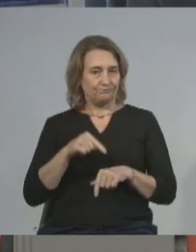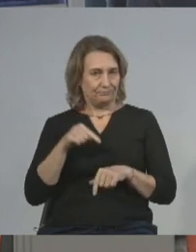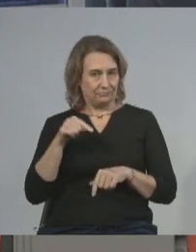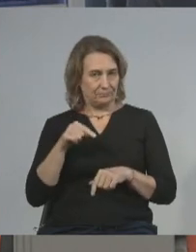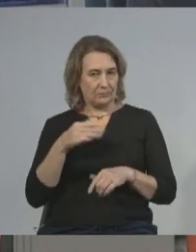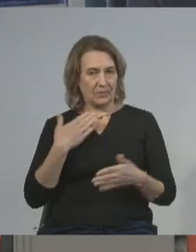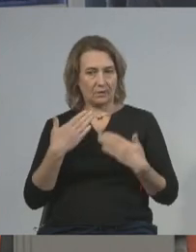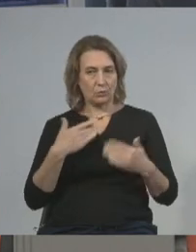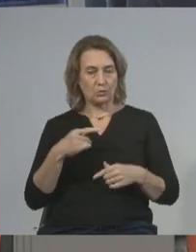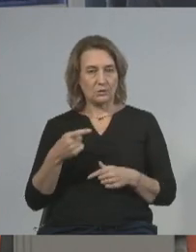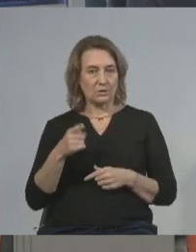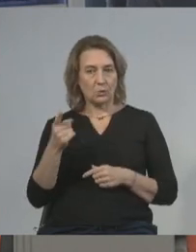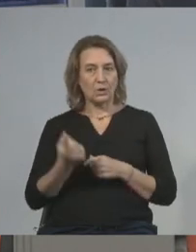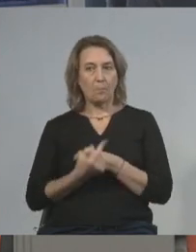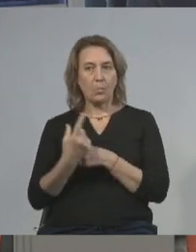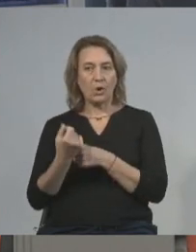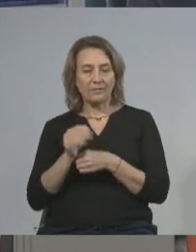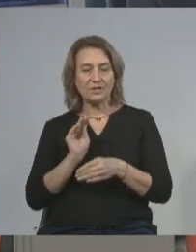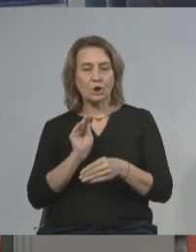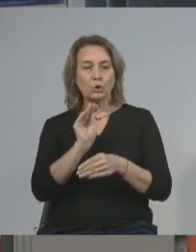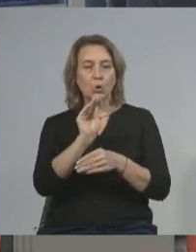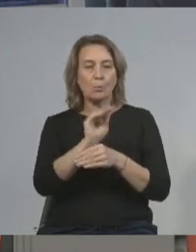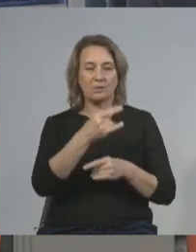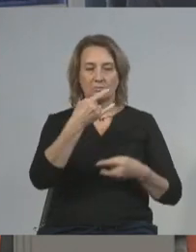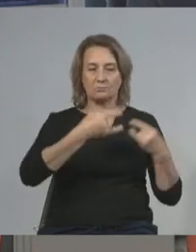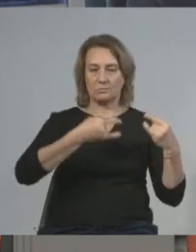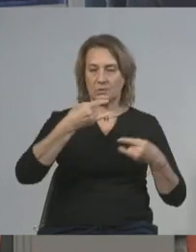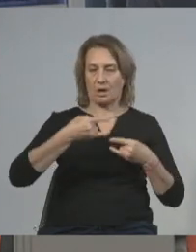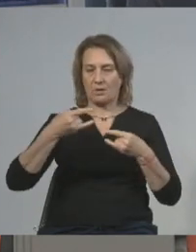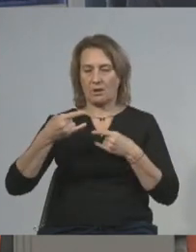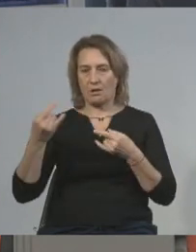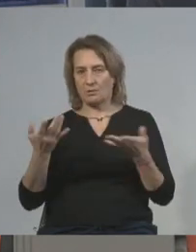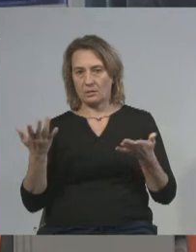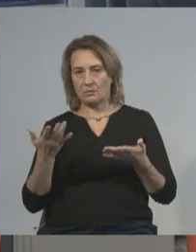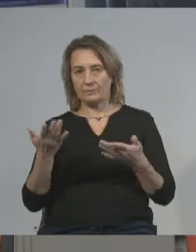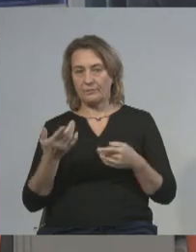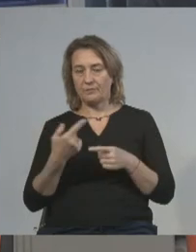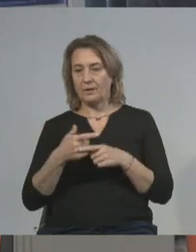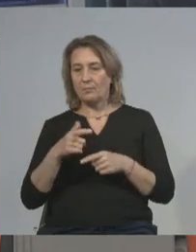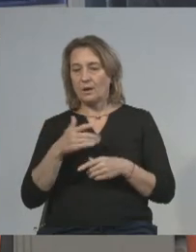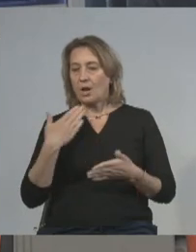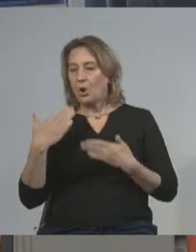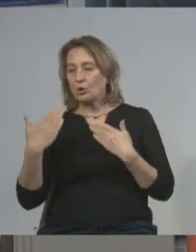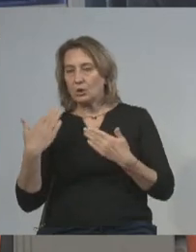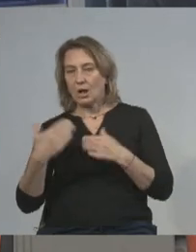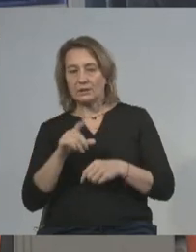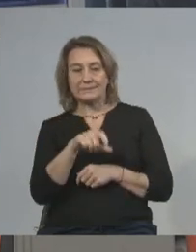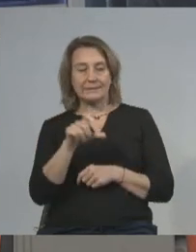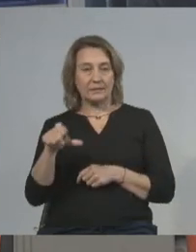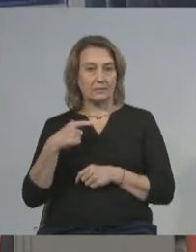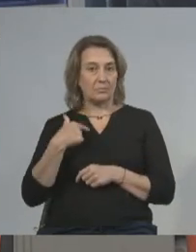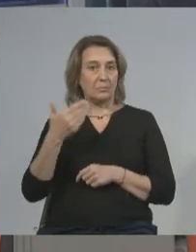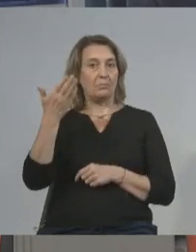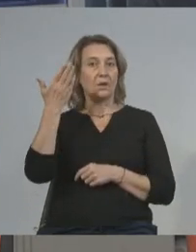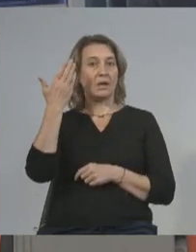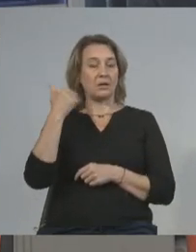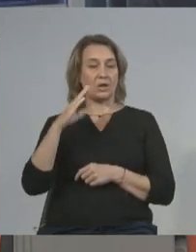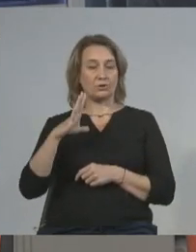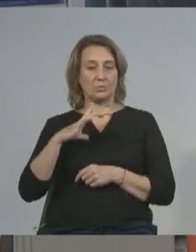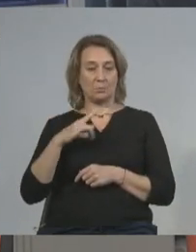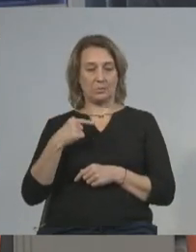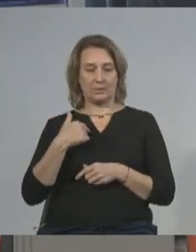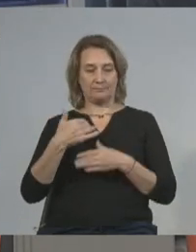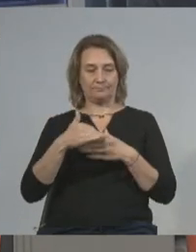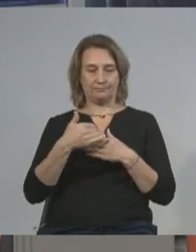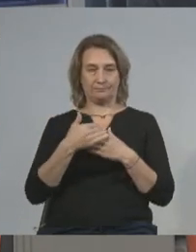these approaches are quite traditional and outdated there are new points of contact so with